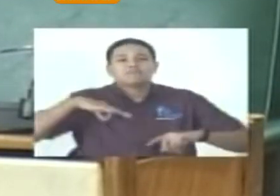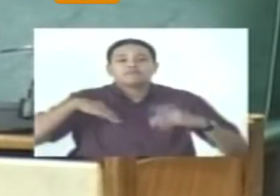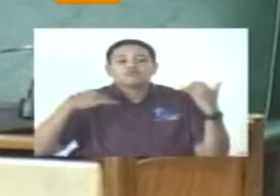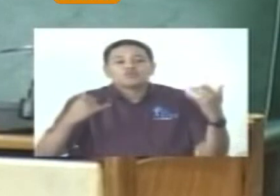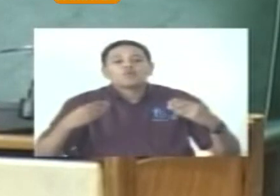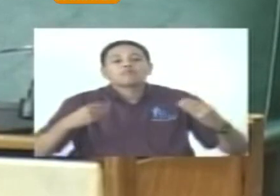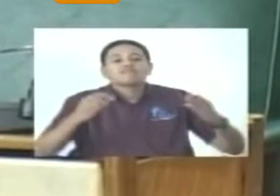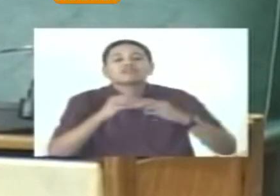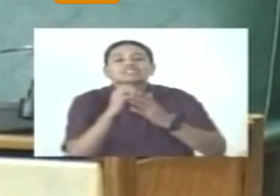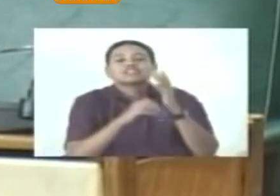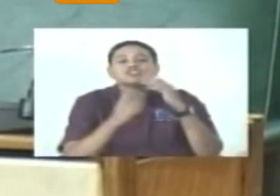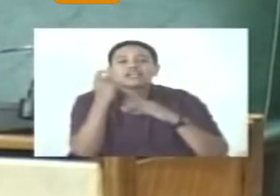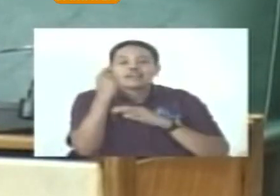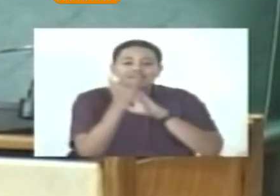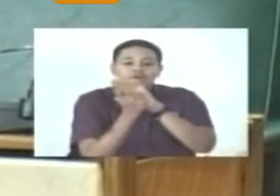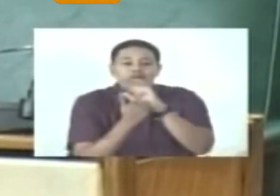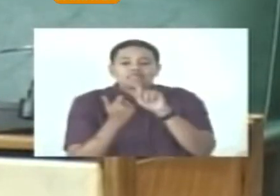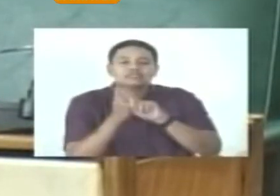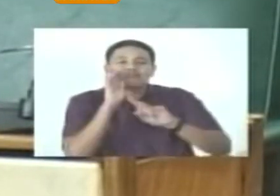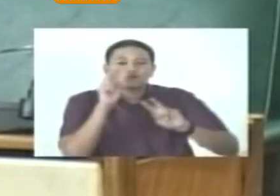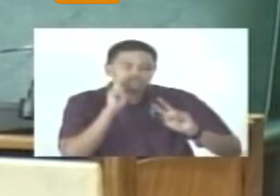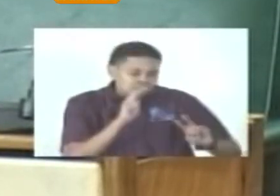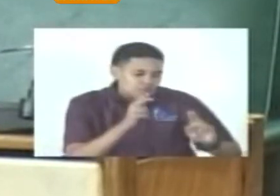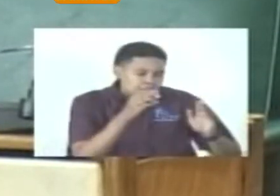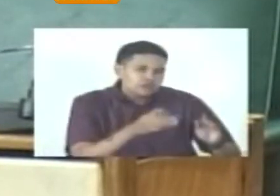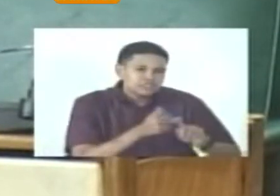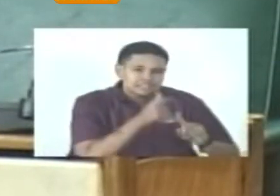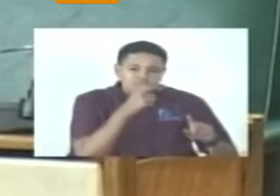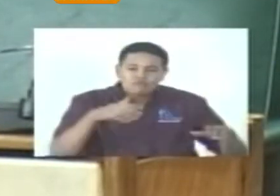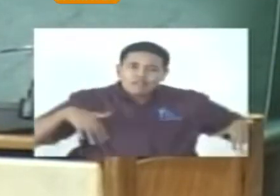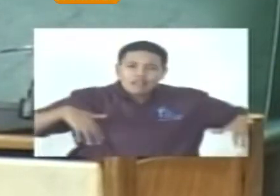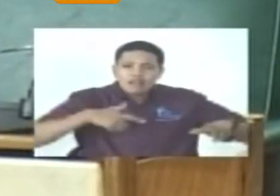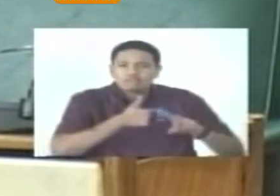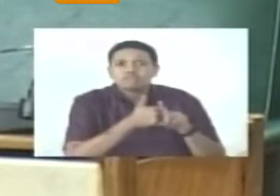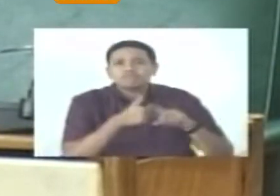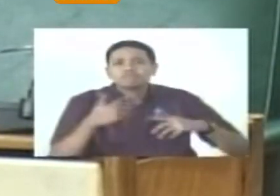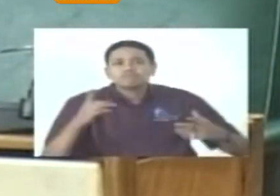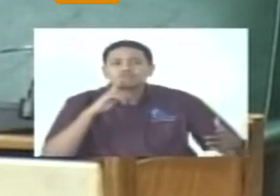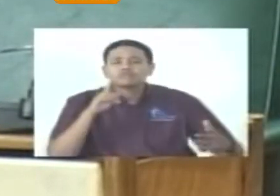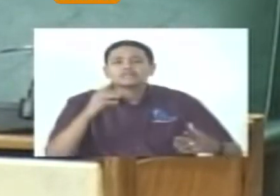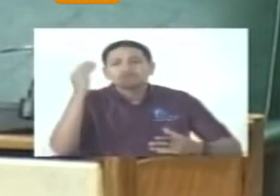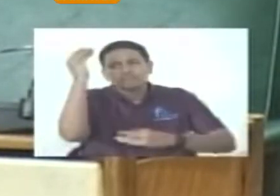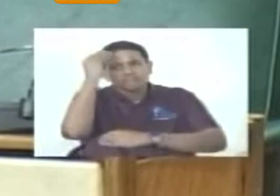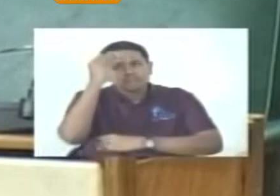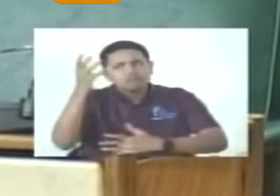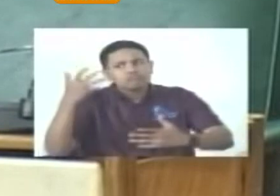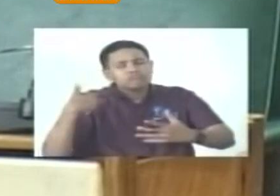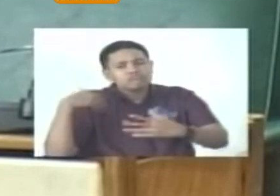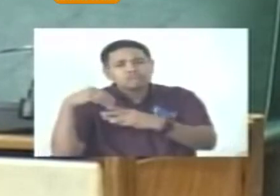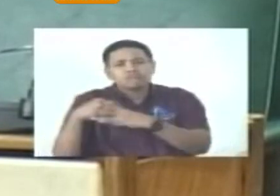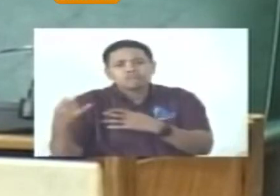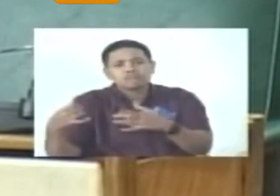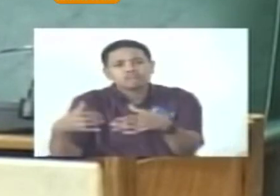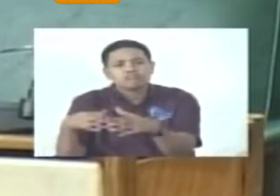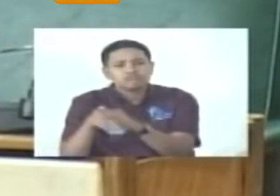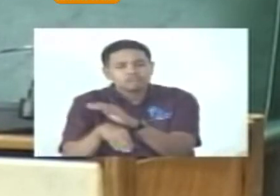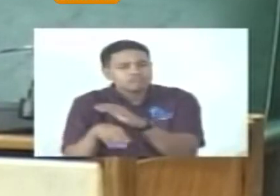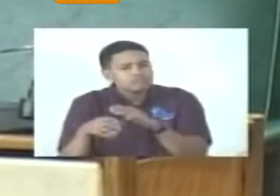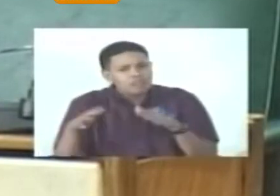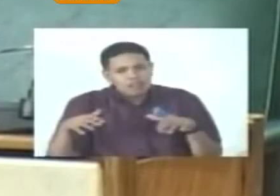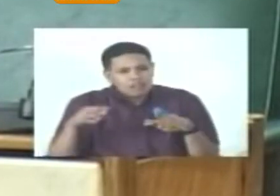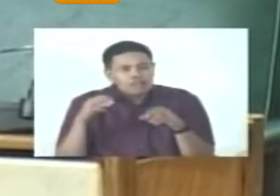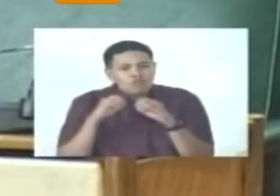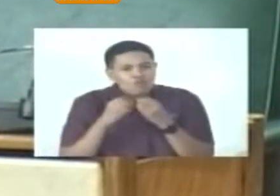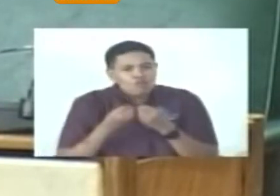Act. This would deal with the persons that had not professed to be a participant of a criminal organization, but